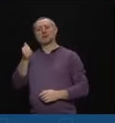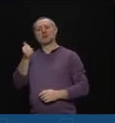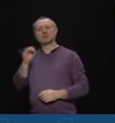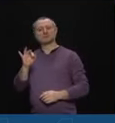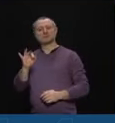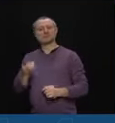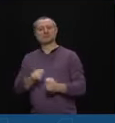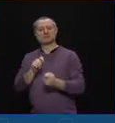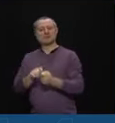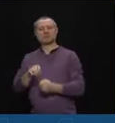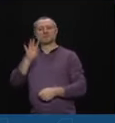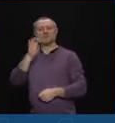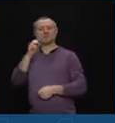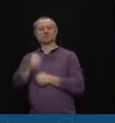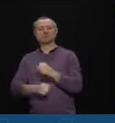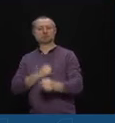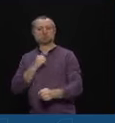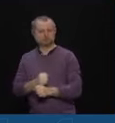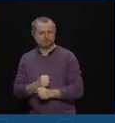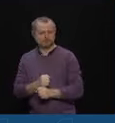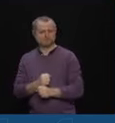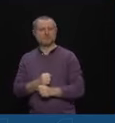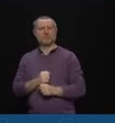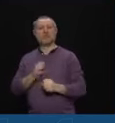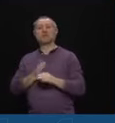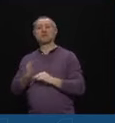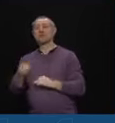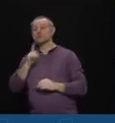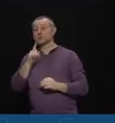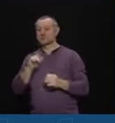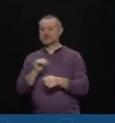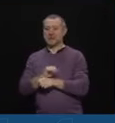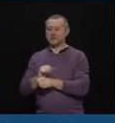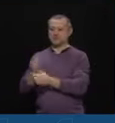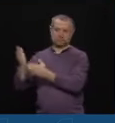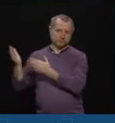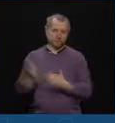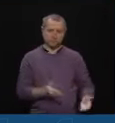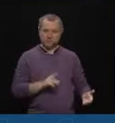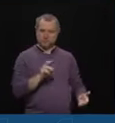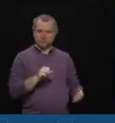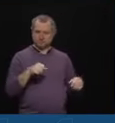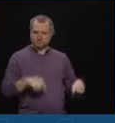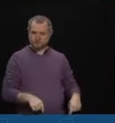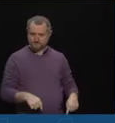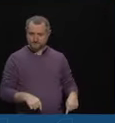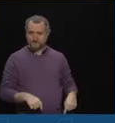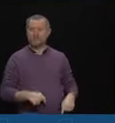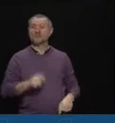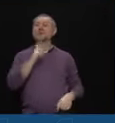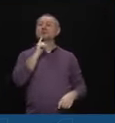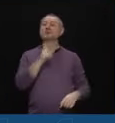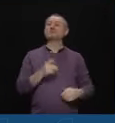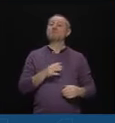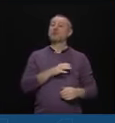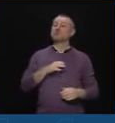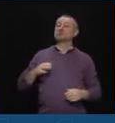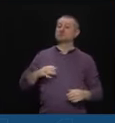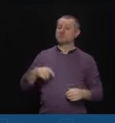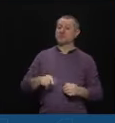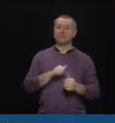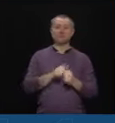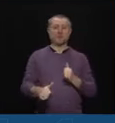were brought to Virginia. And I don't know why, but the commission was never launched, even though it was passed back then.